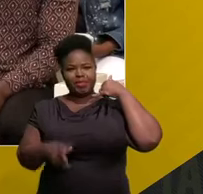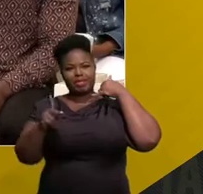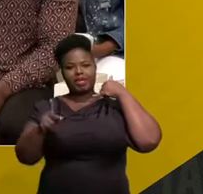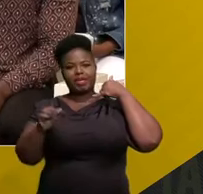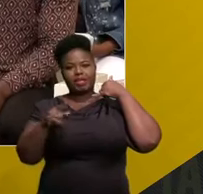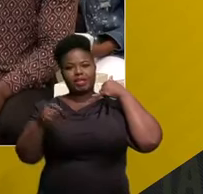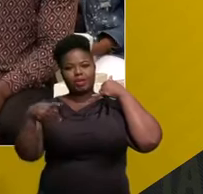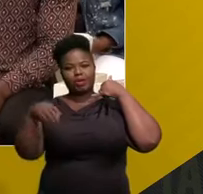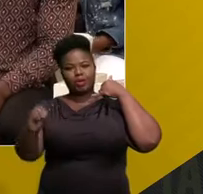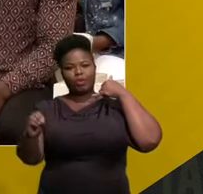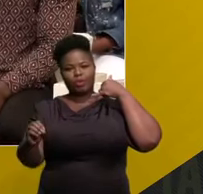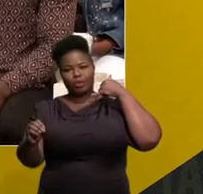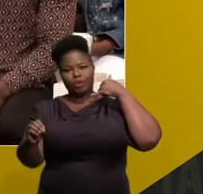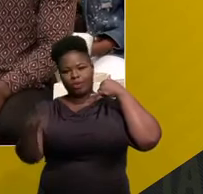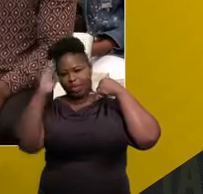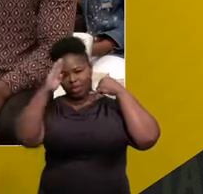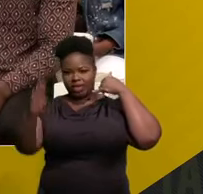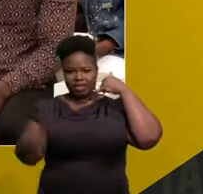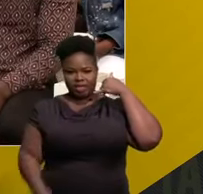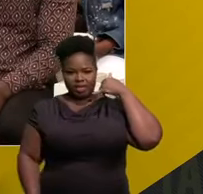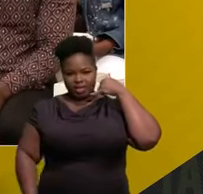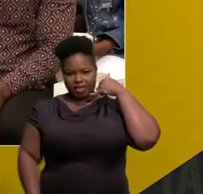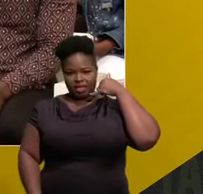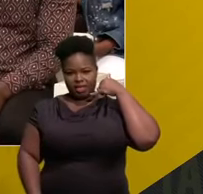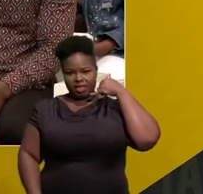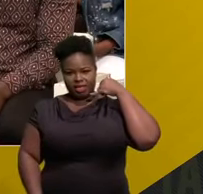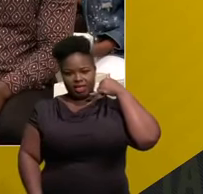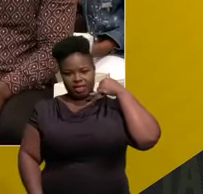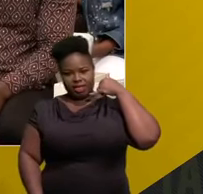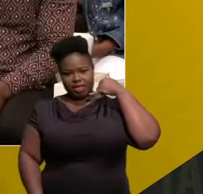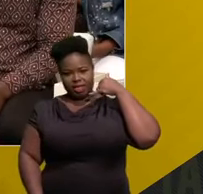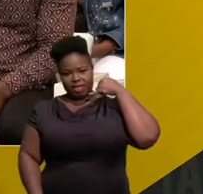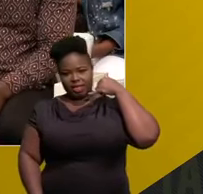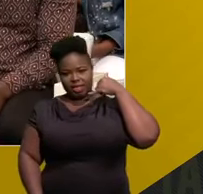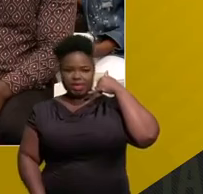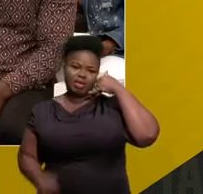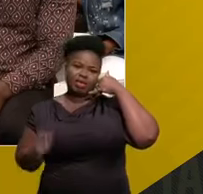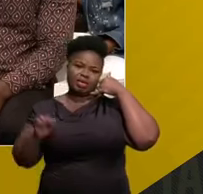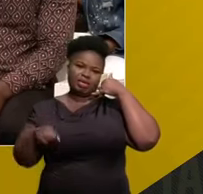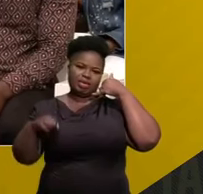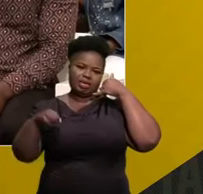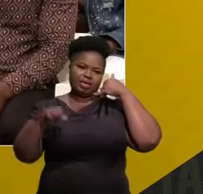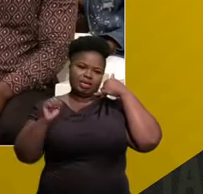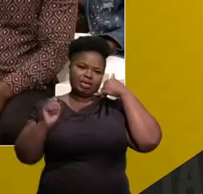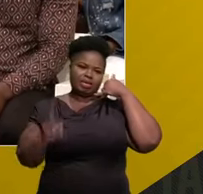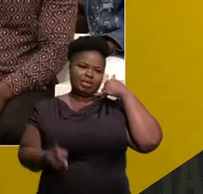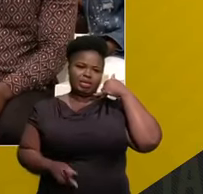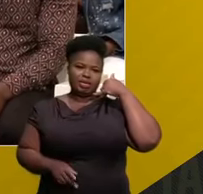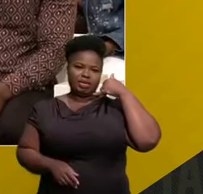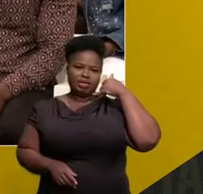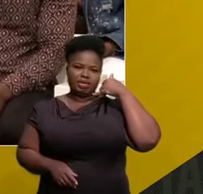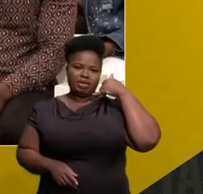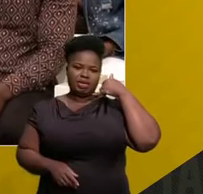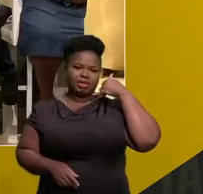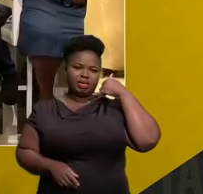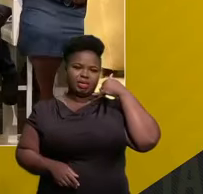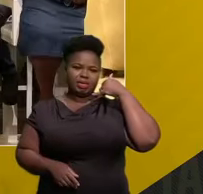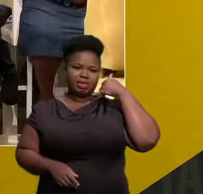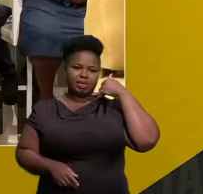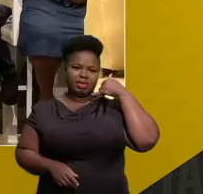Katleho? Hi. Katleho, are you there? Yeah, I'm okay. Kenata ben